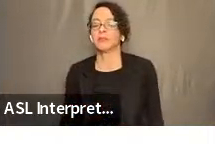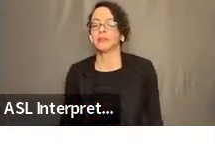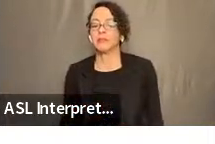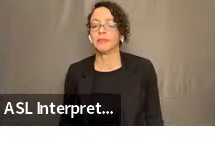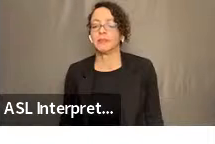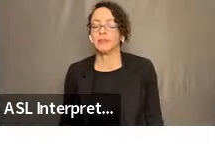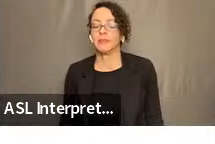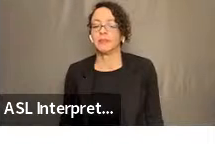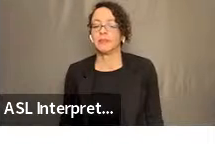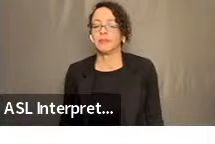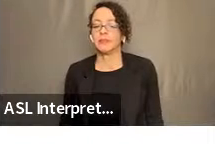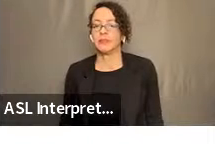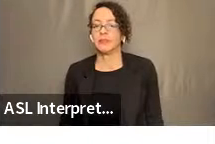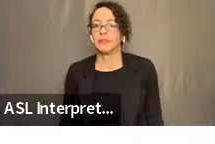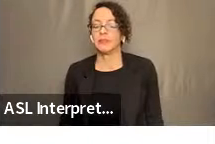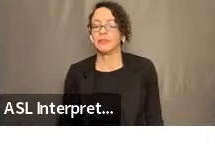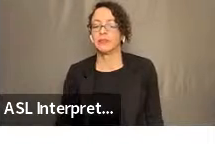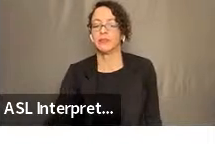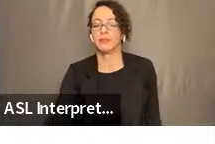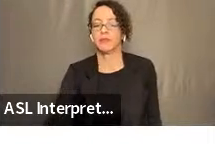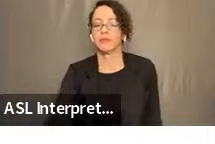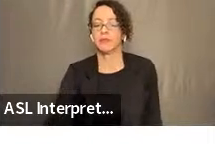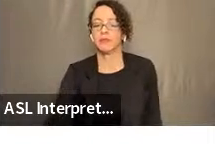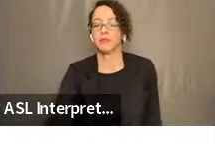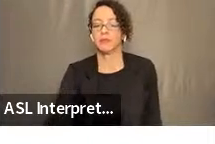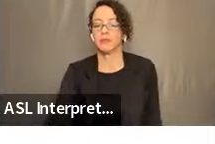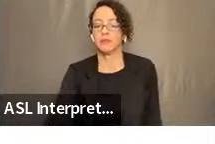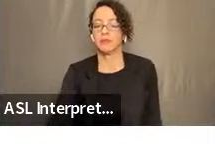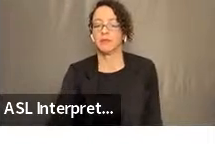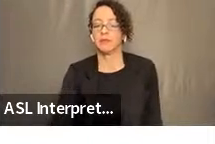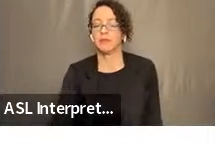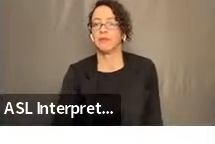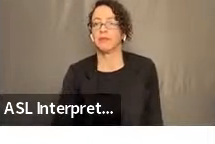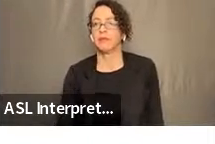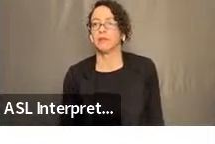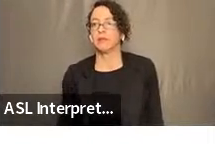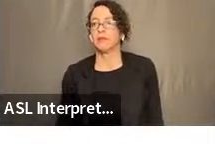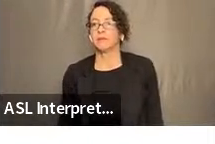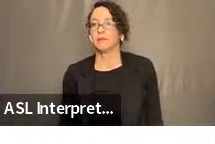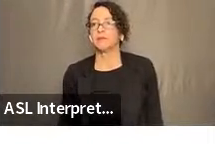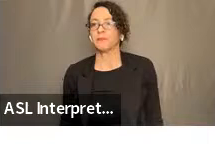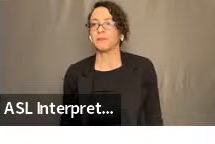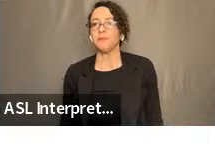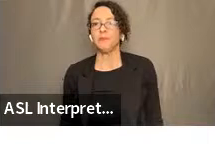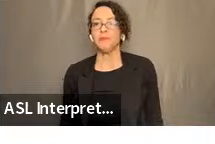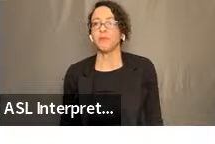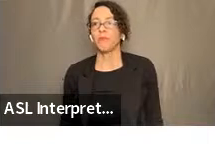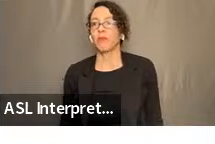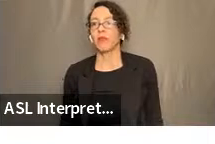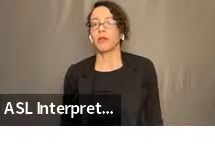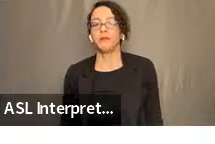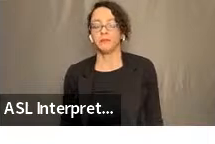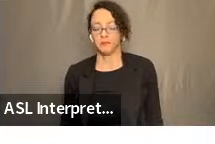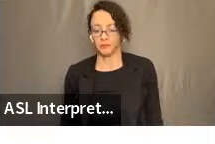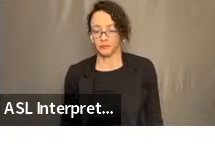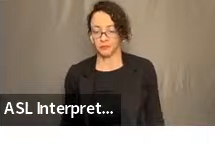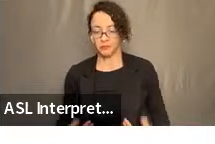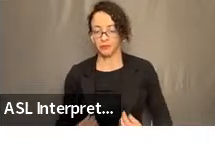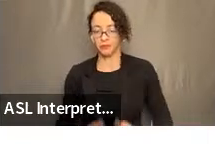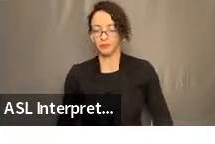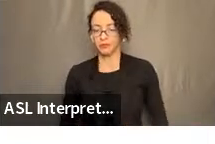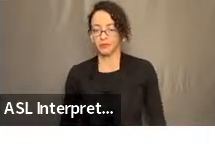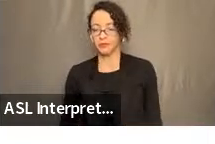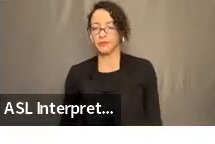función, aprieten por favor el icono de interpretación, que es un mundito.